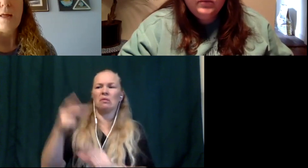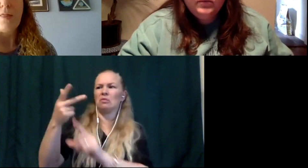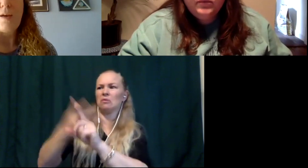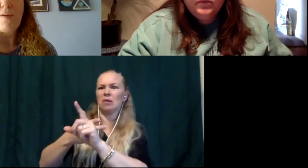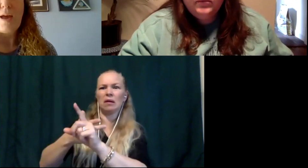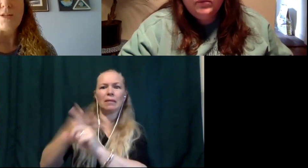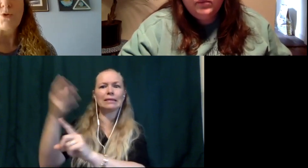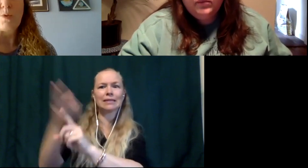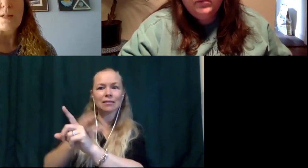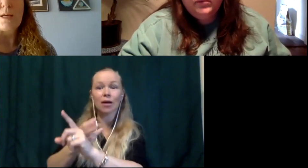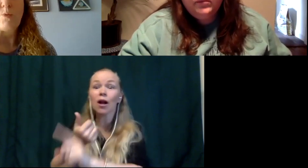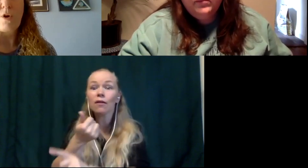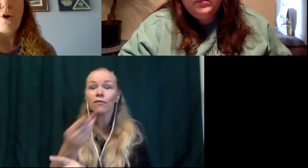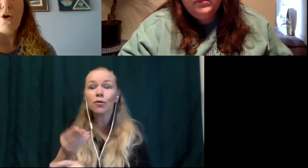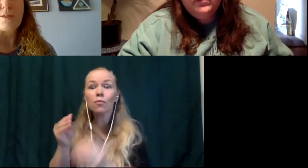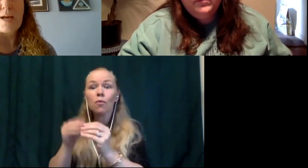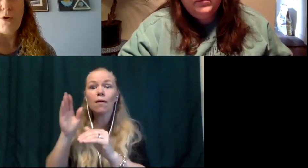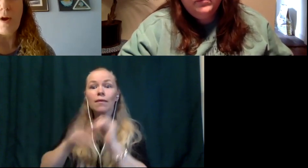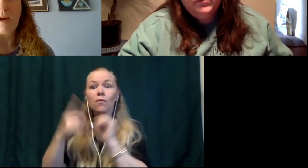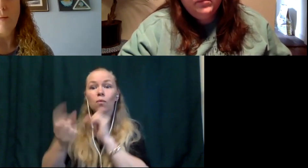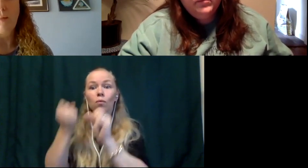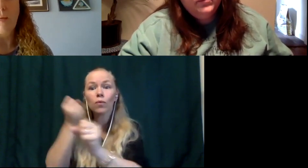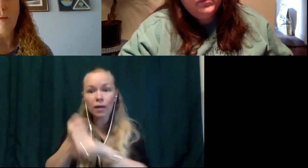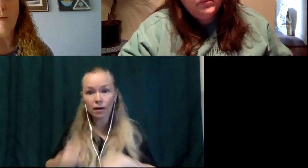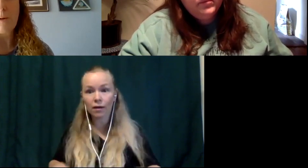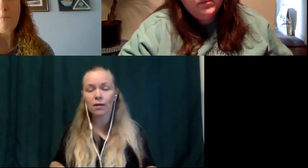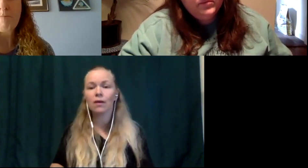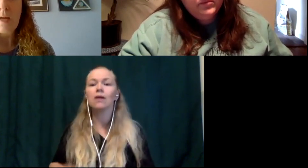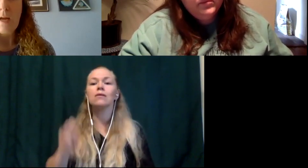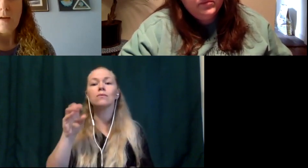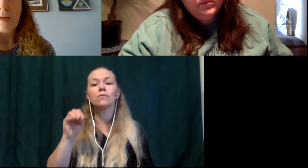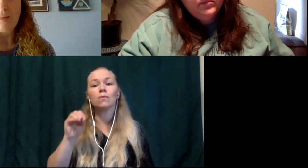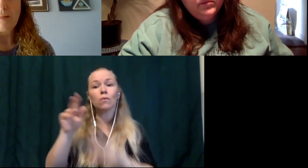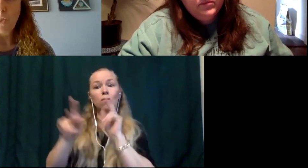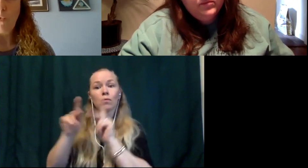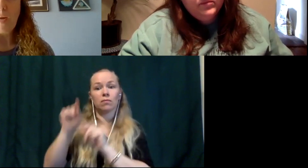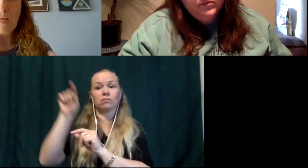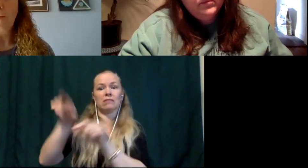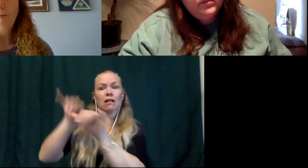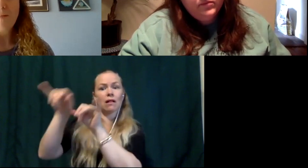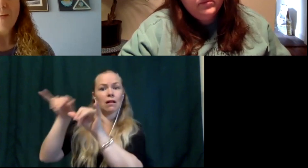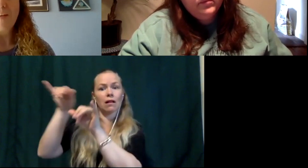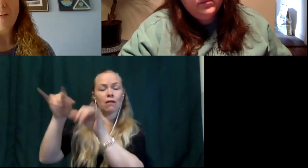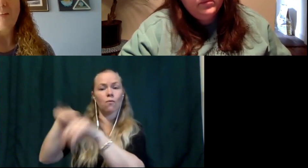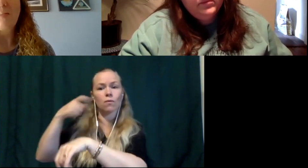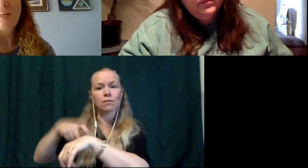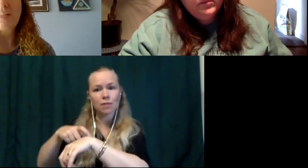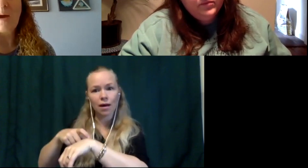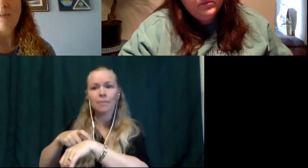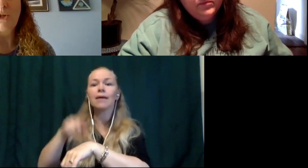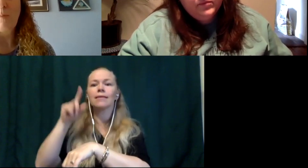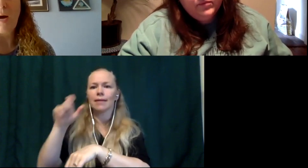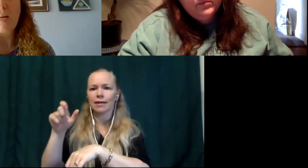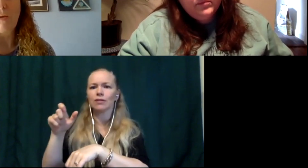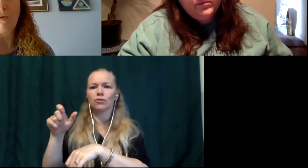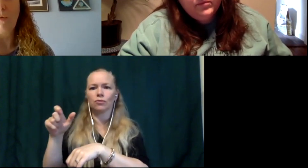year. They've had to really work hard to counteract the kind of the degrading things that